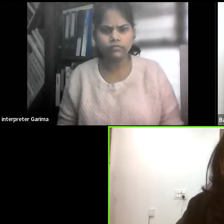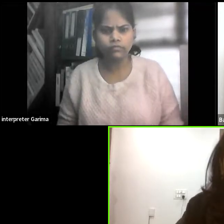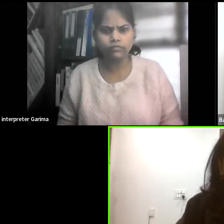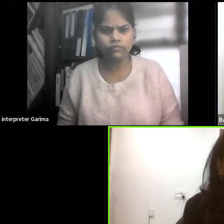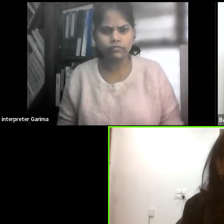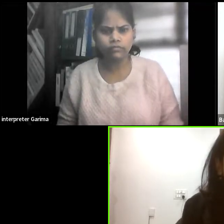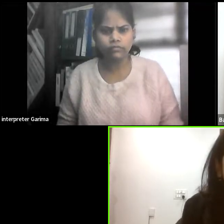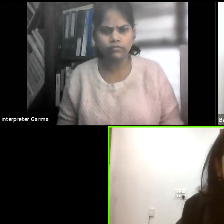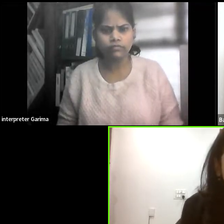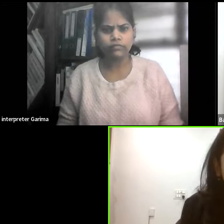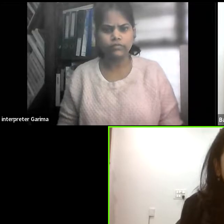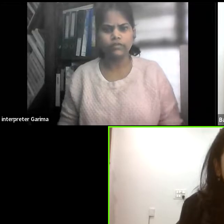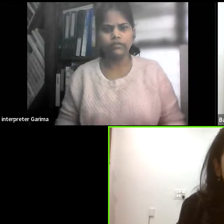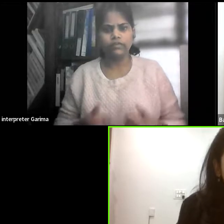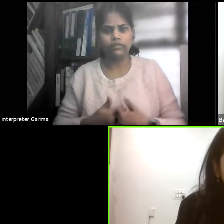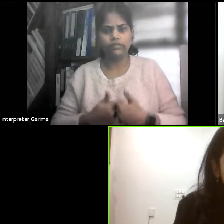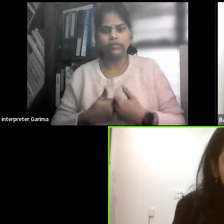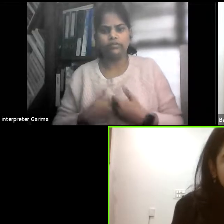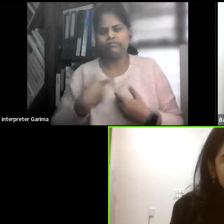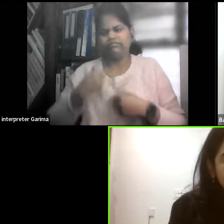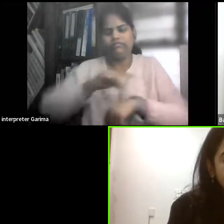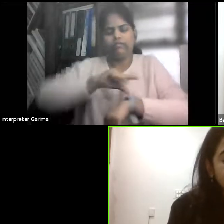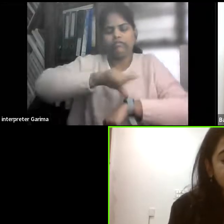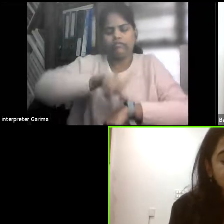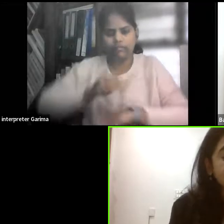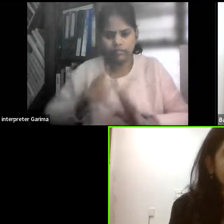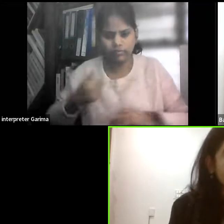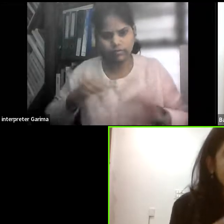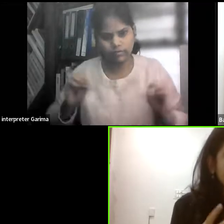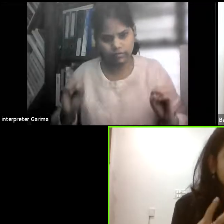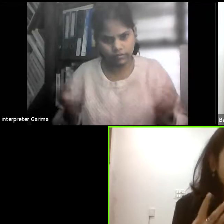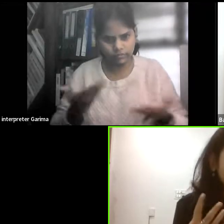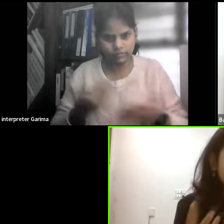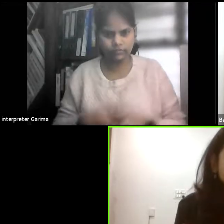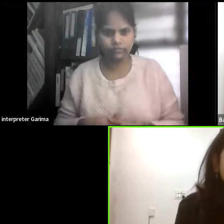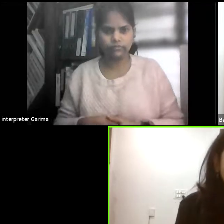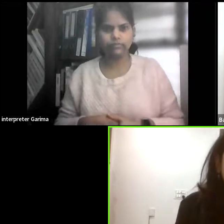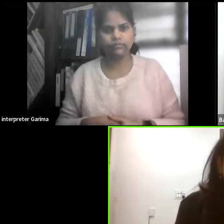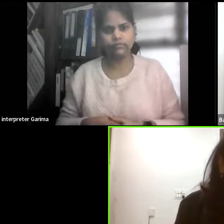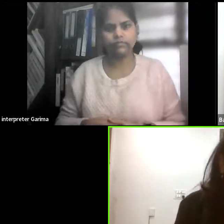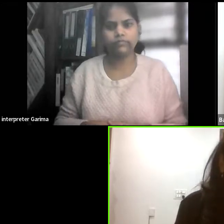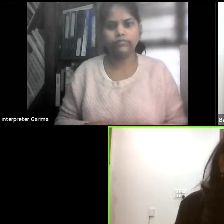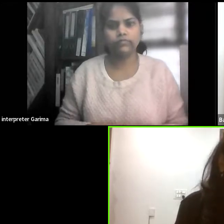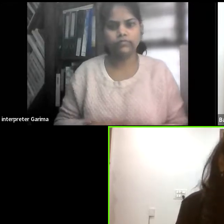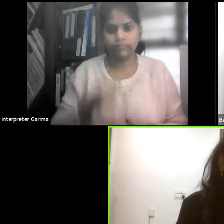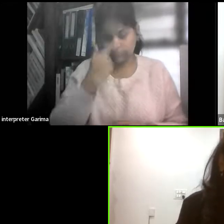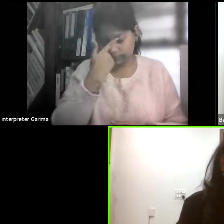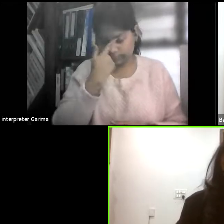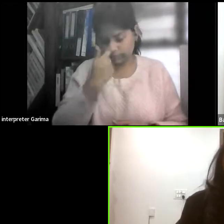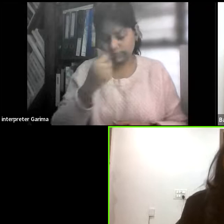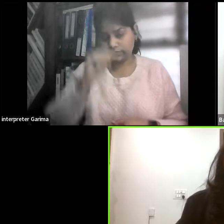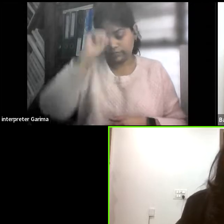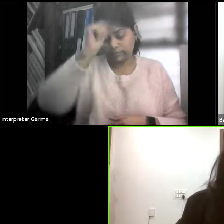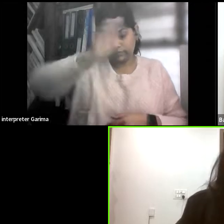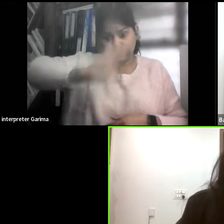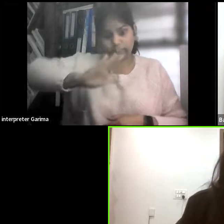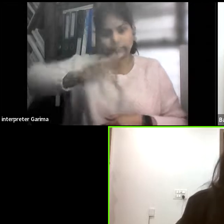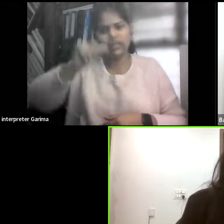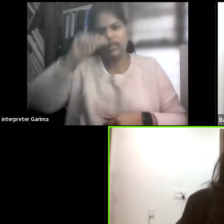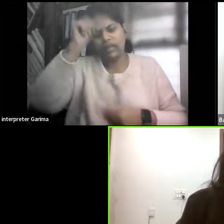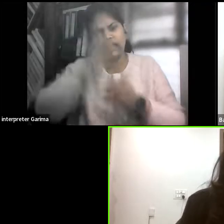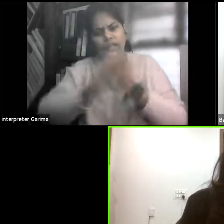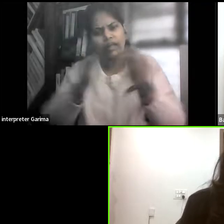ado, I'll anyway start. The work starts with saying that how the Hindu mythology and the Indian classical dance